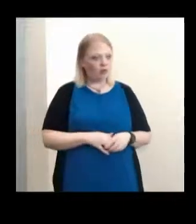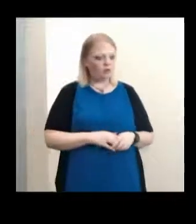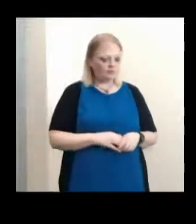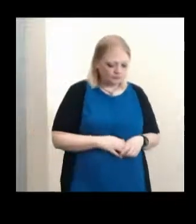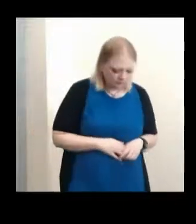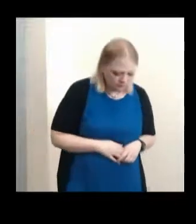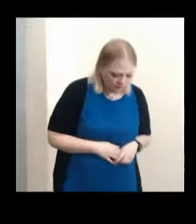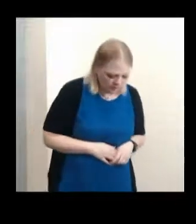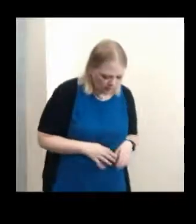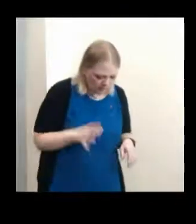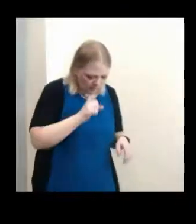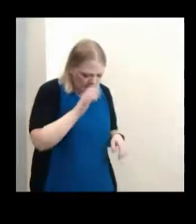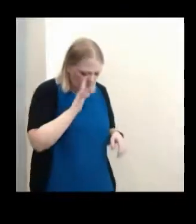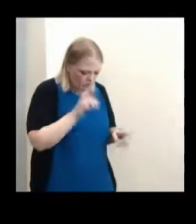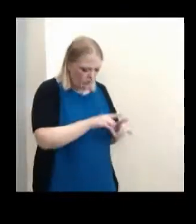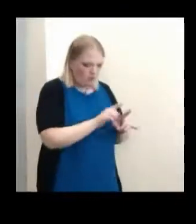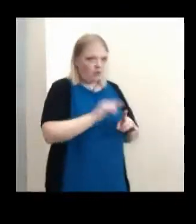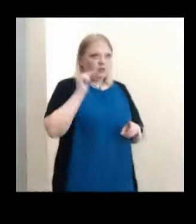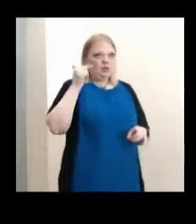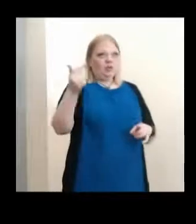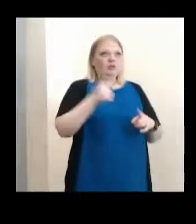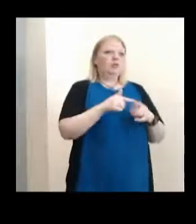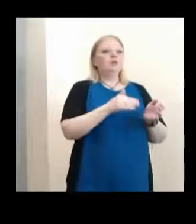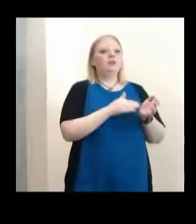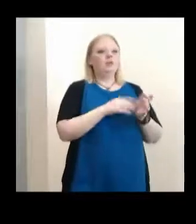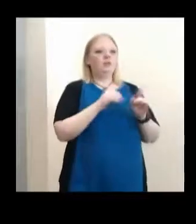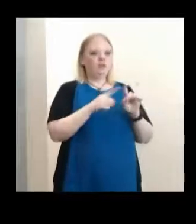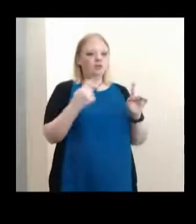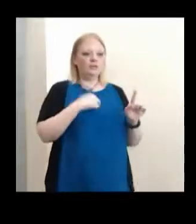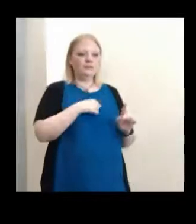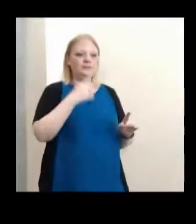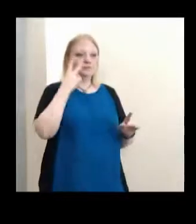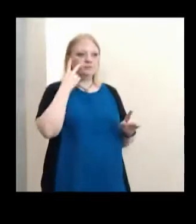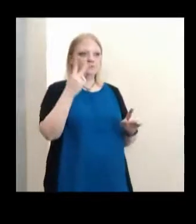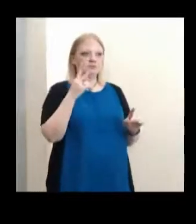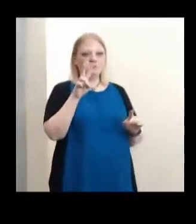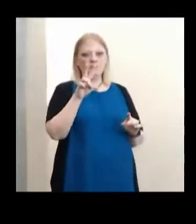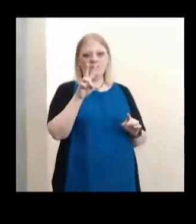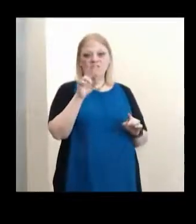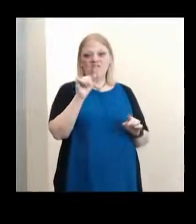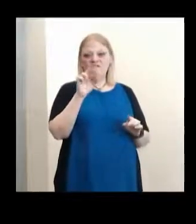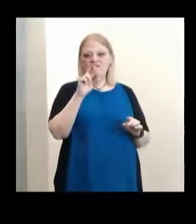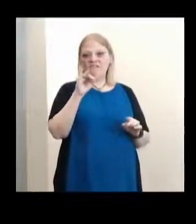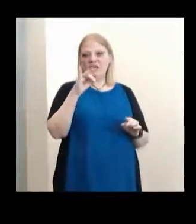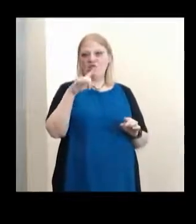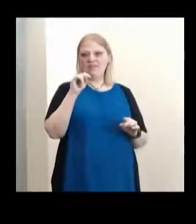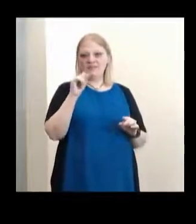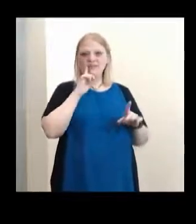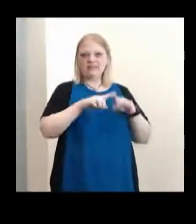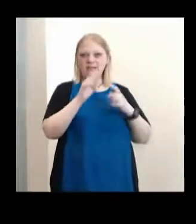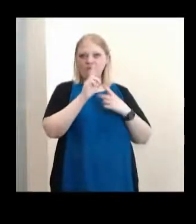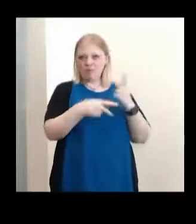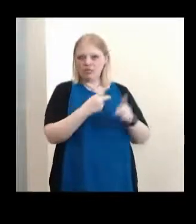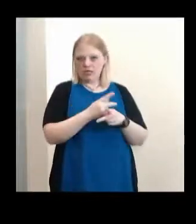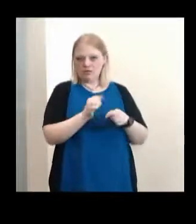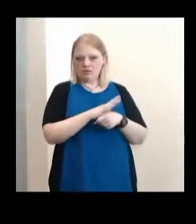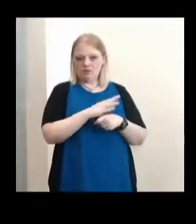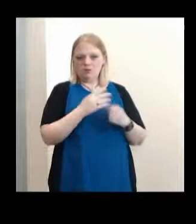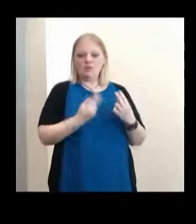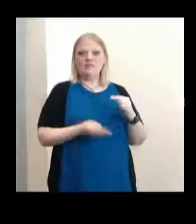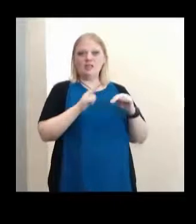I'll also turn over to Dr. Burstein, but we are seeing the variants. We are seeing increases in